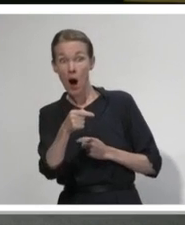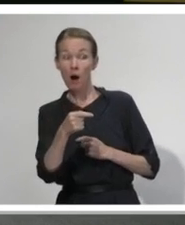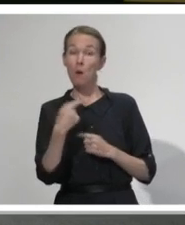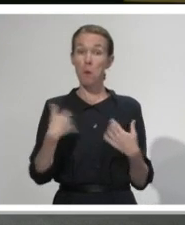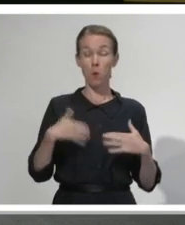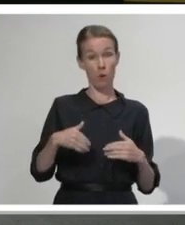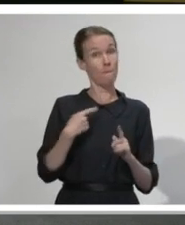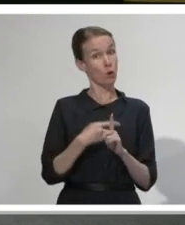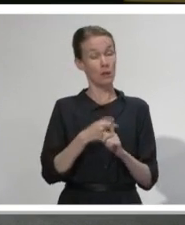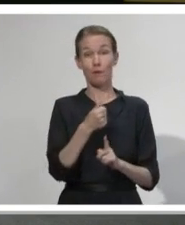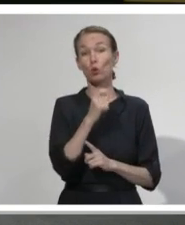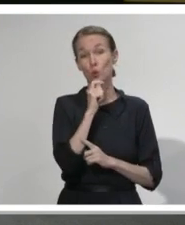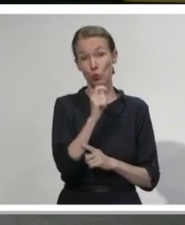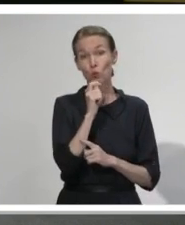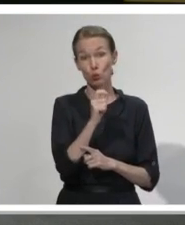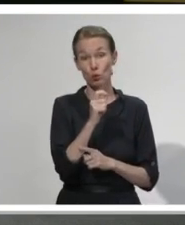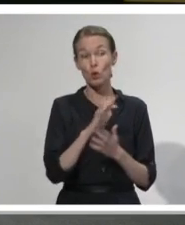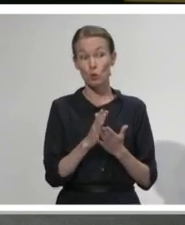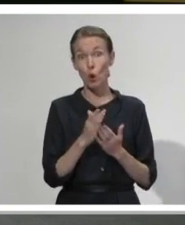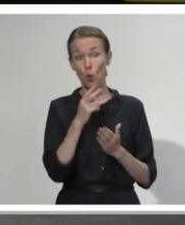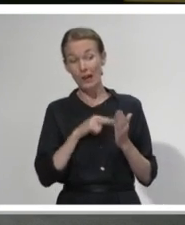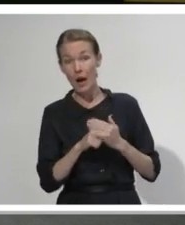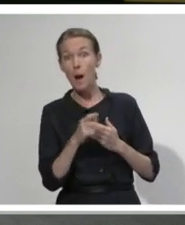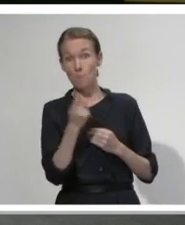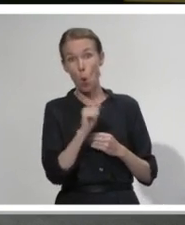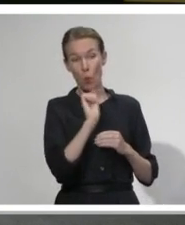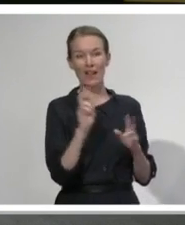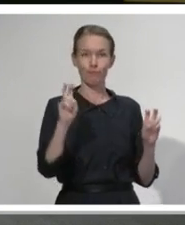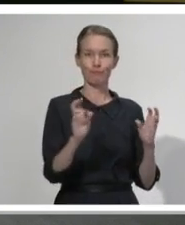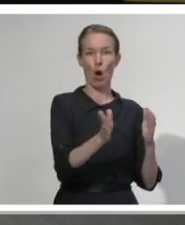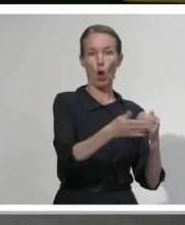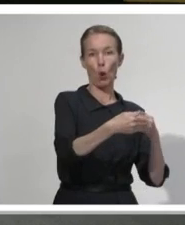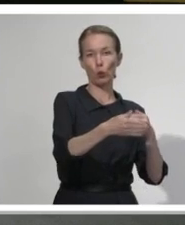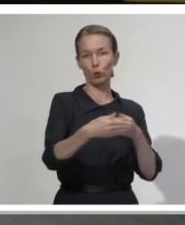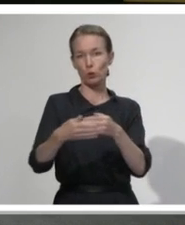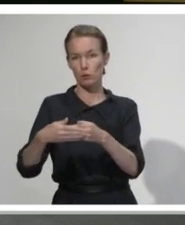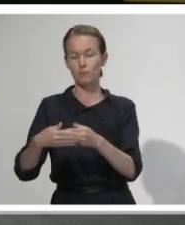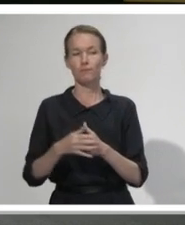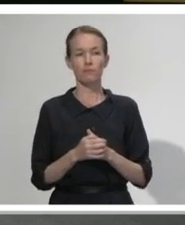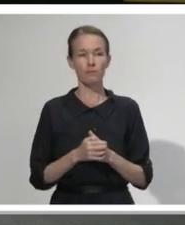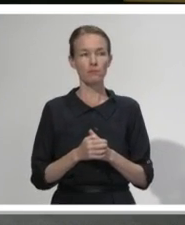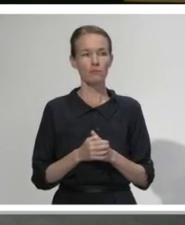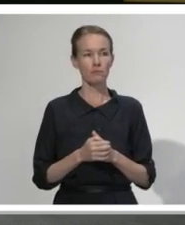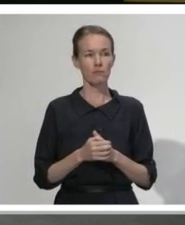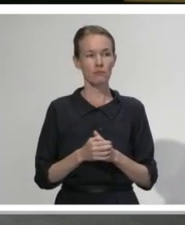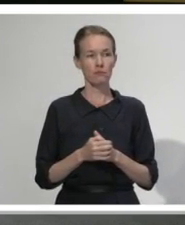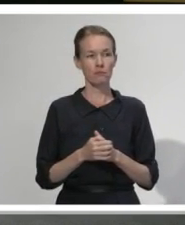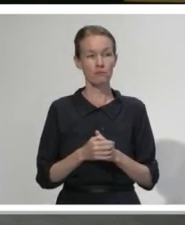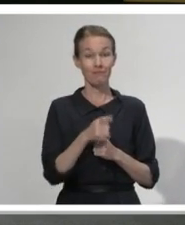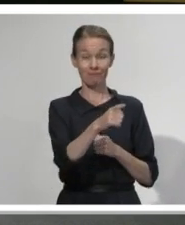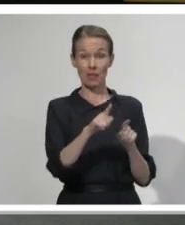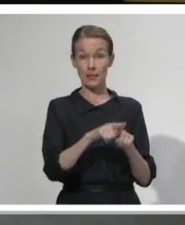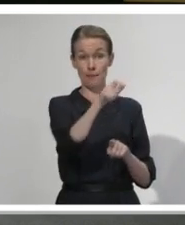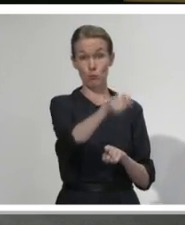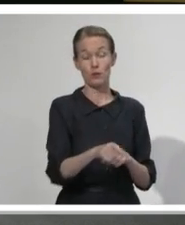and we do expect to be able to close off the other clusters. At which point, going forward, maybe in the next week, will we know if